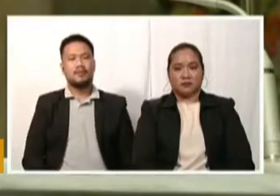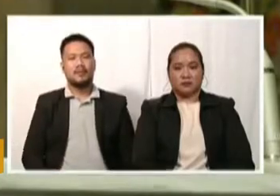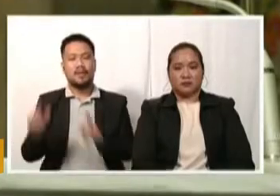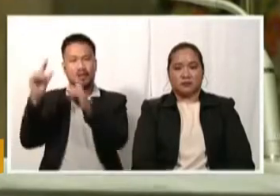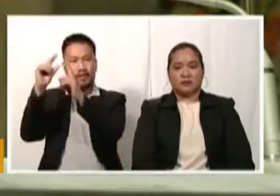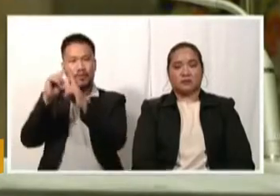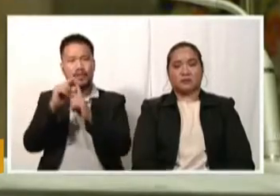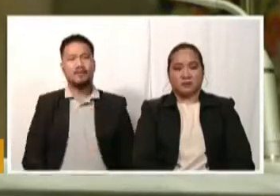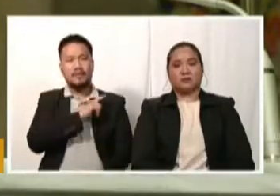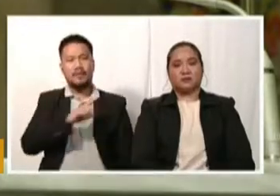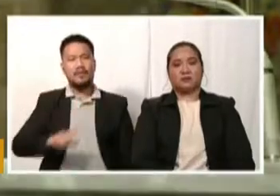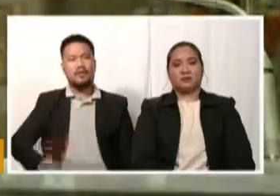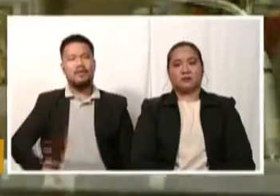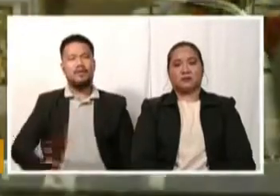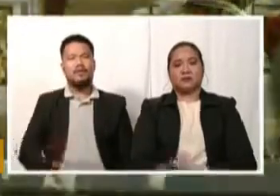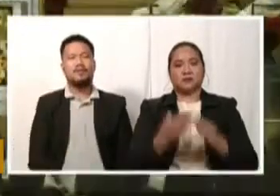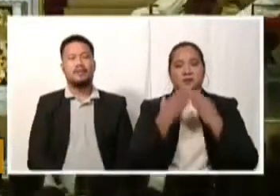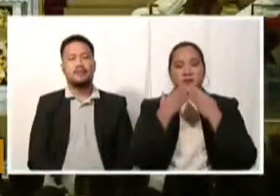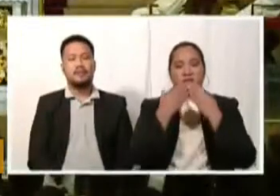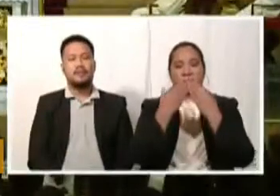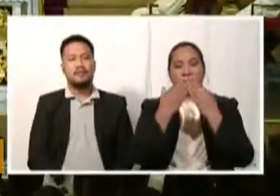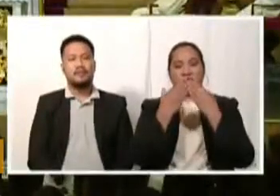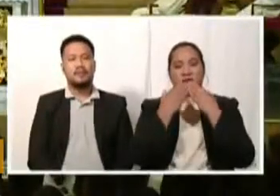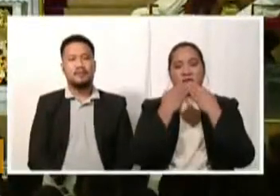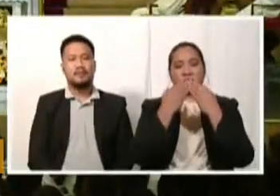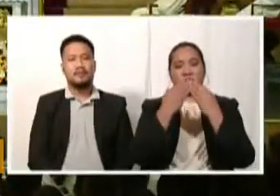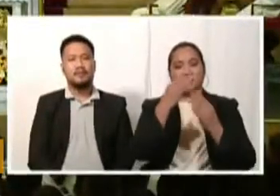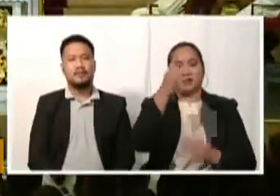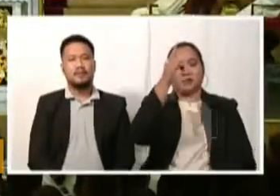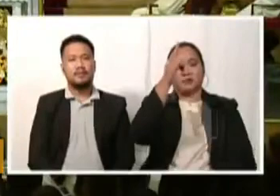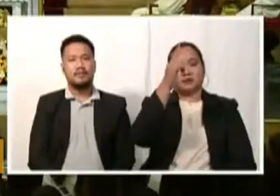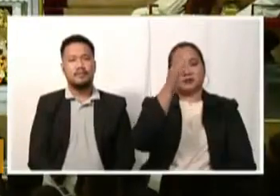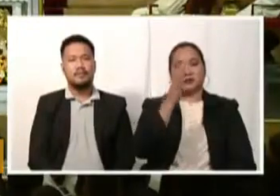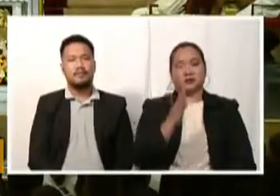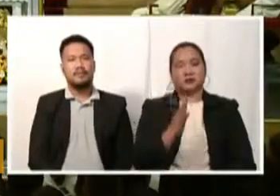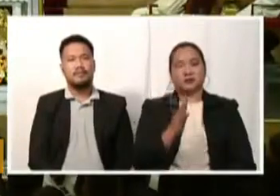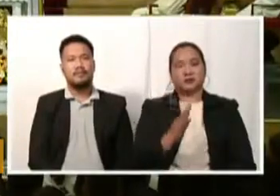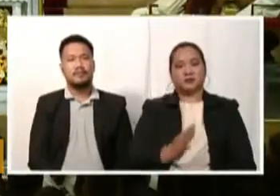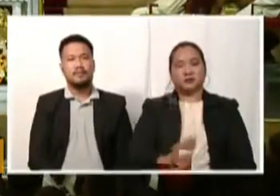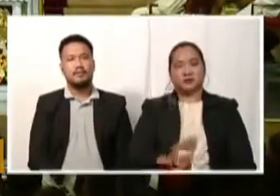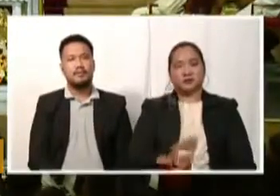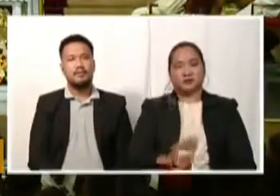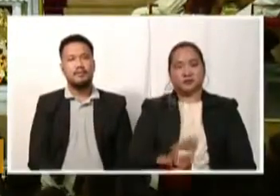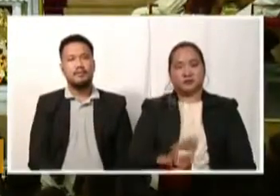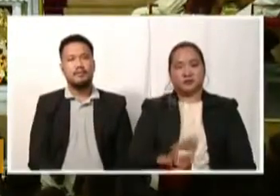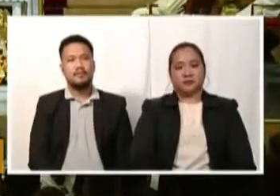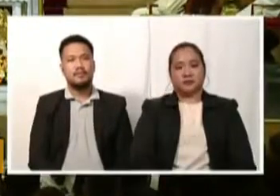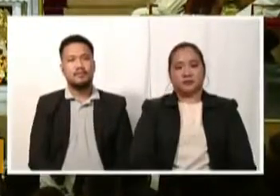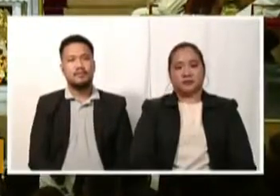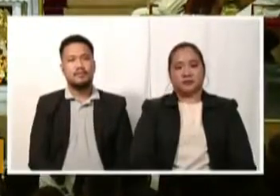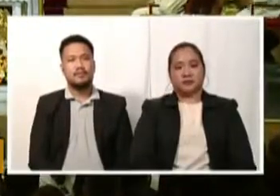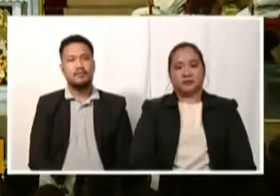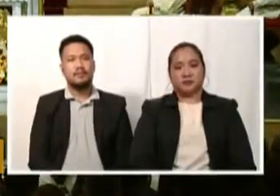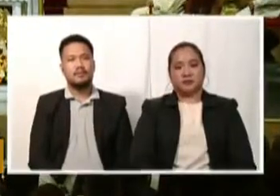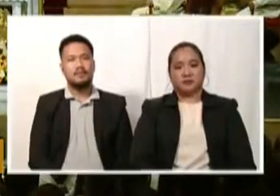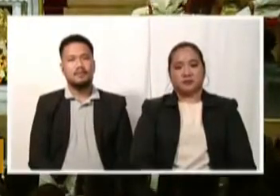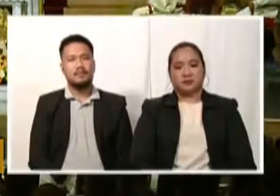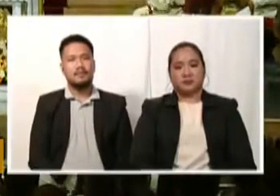The word of the Lord. Thanks be to God. Please